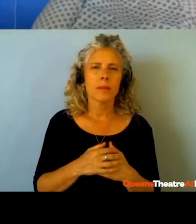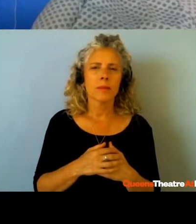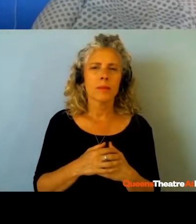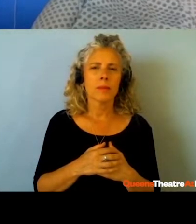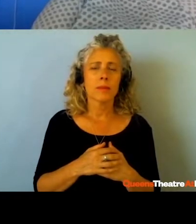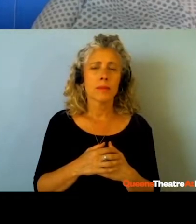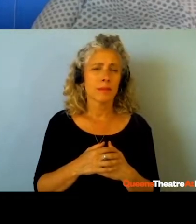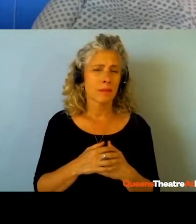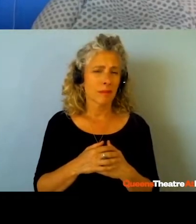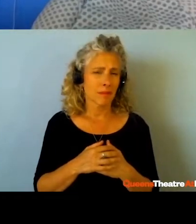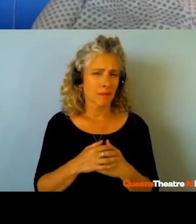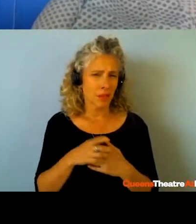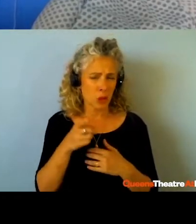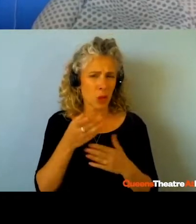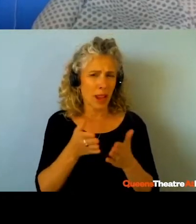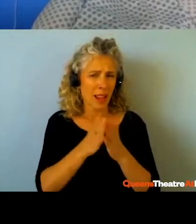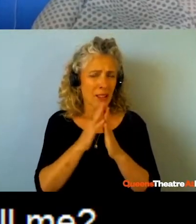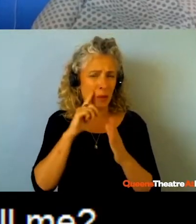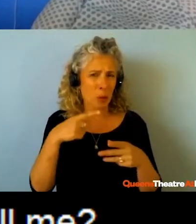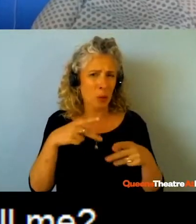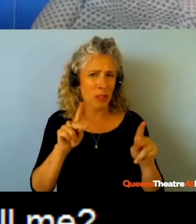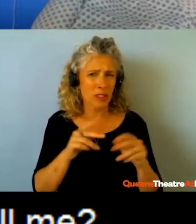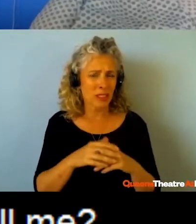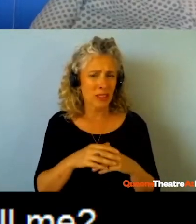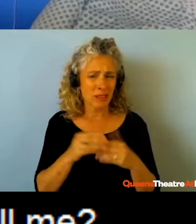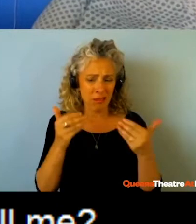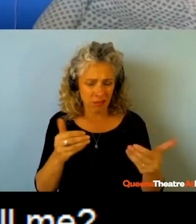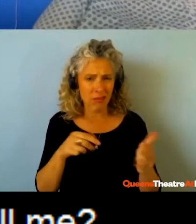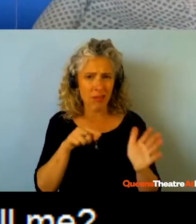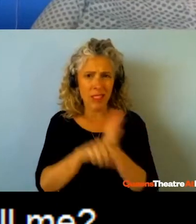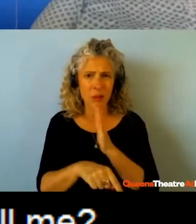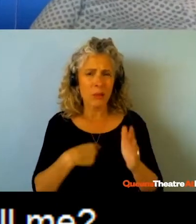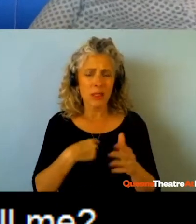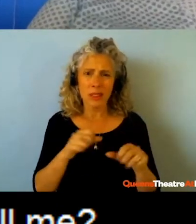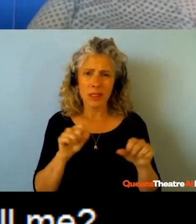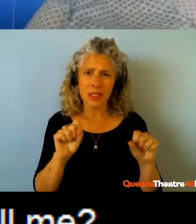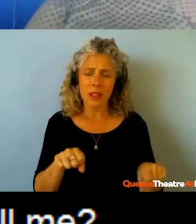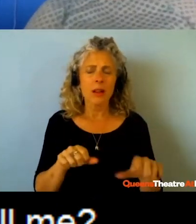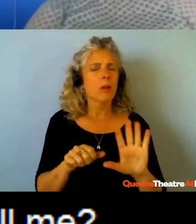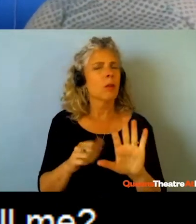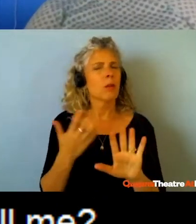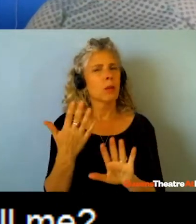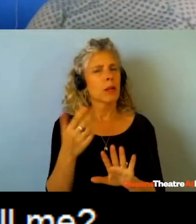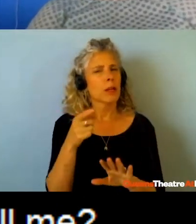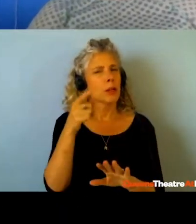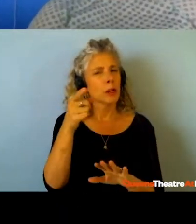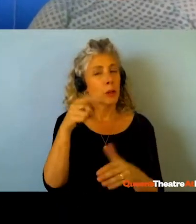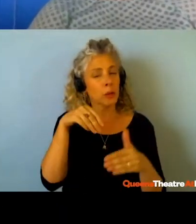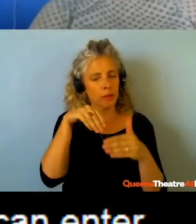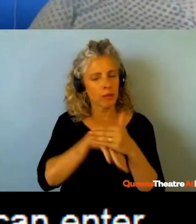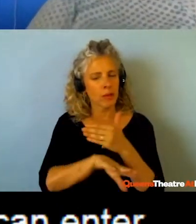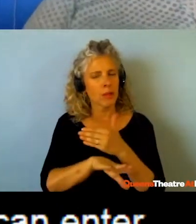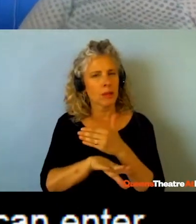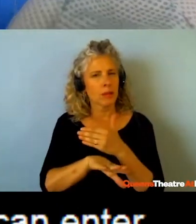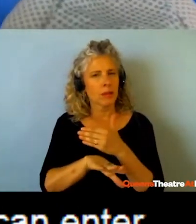Do you have to ask permission? You can't just kill me. Oh wait, you crossed the threshold. No.